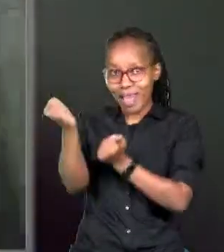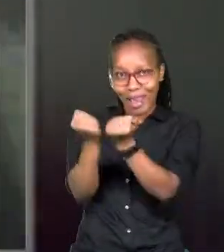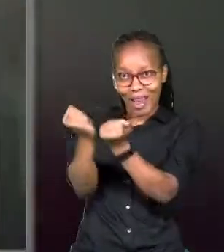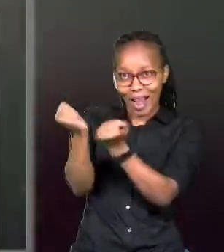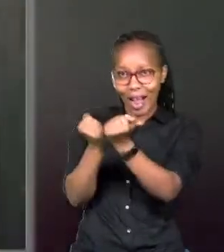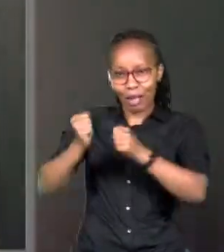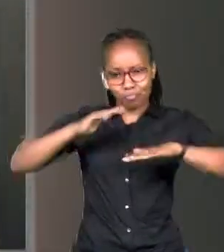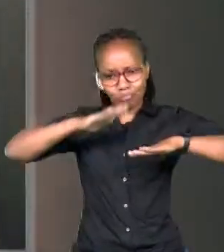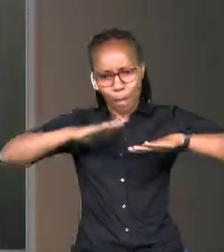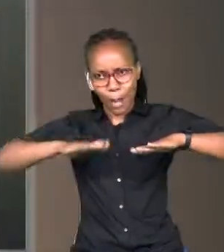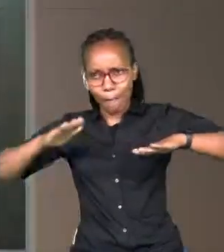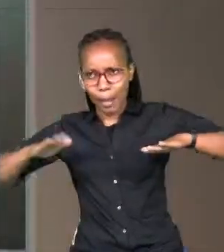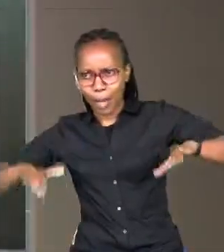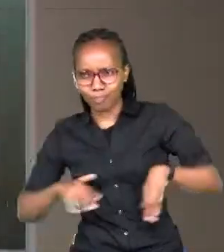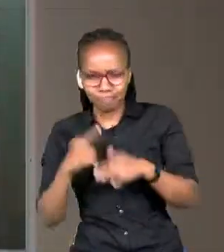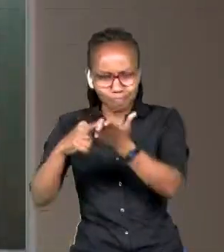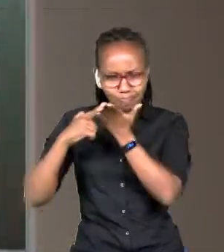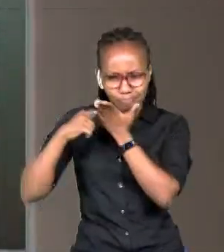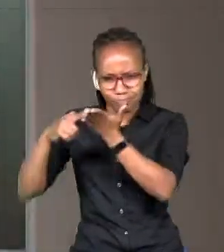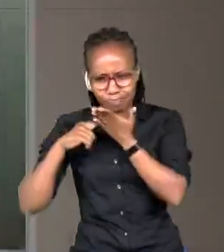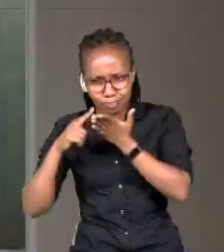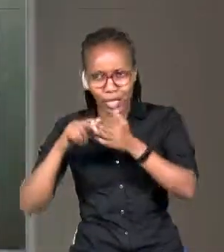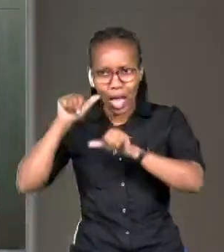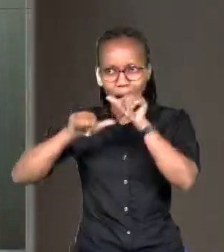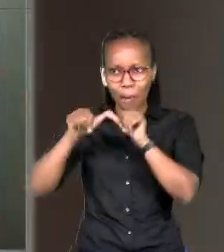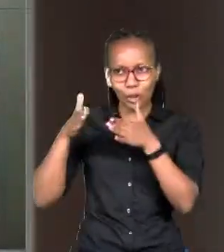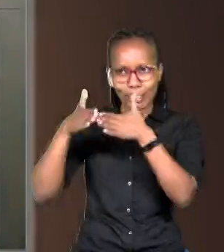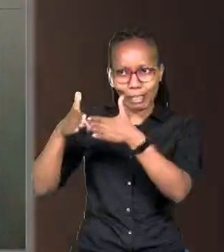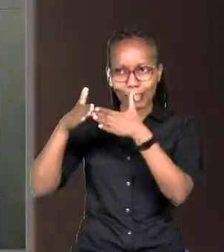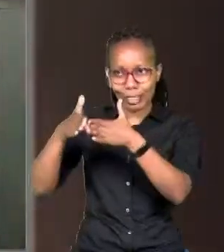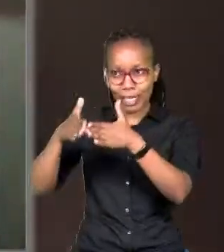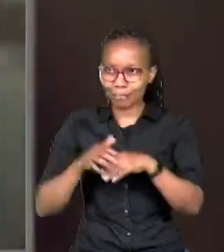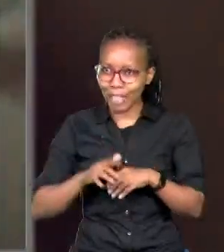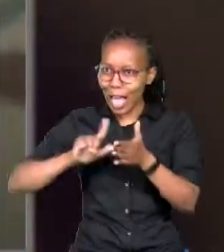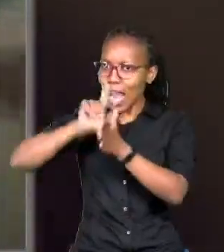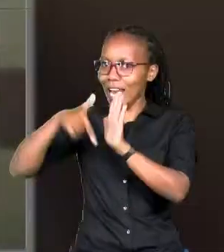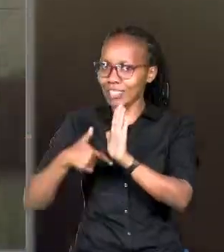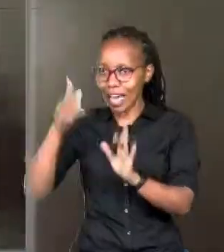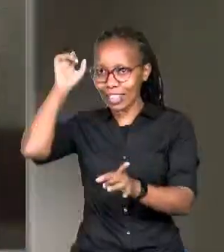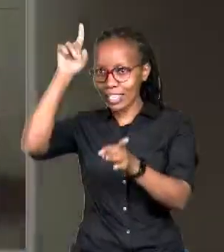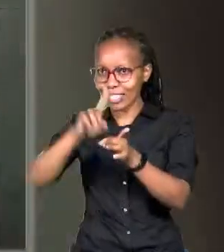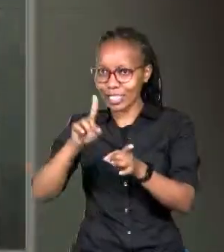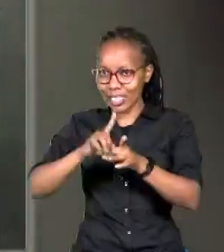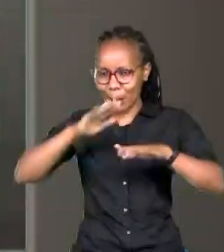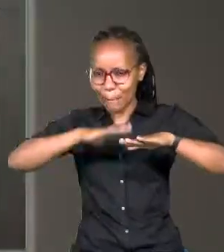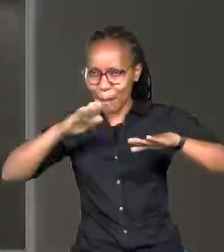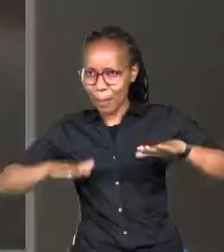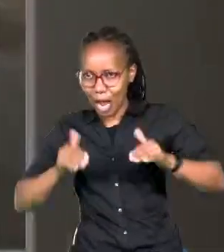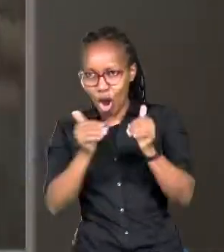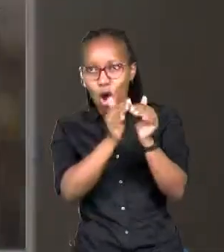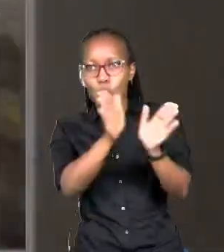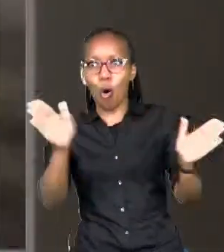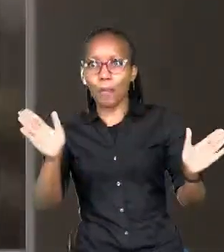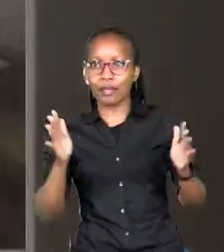a traffic, trying to bargain on the charges for his session, and shortly before they settled on one, the traffic was clear, and the last statement I